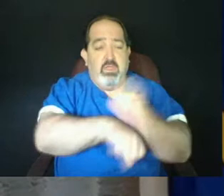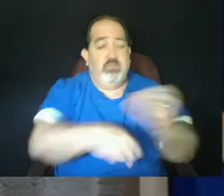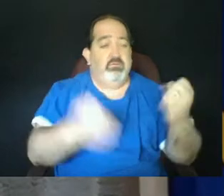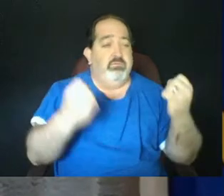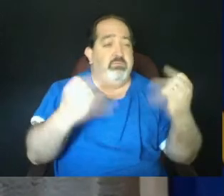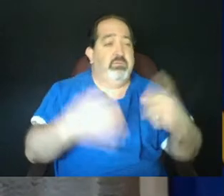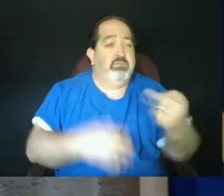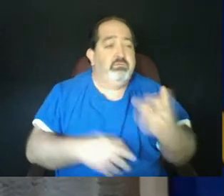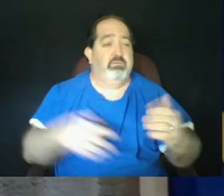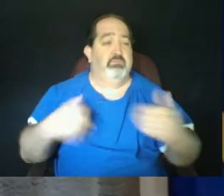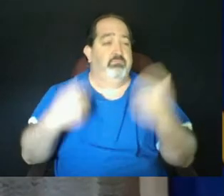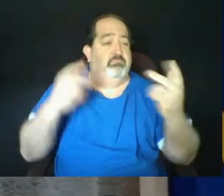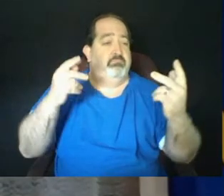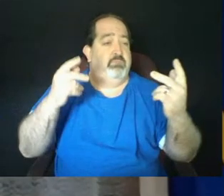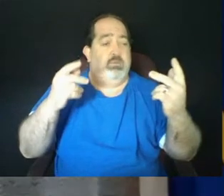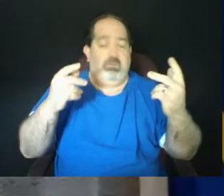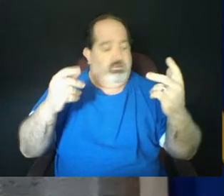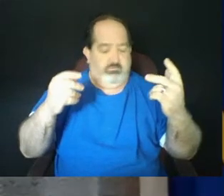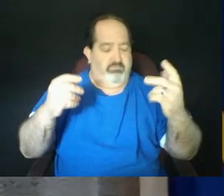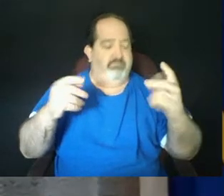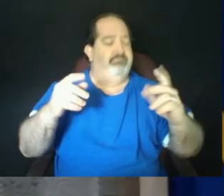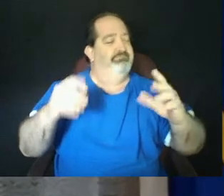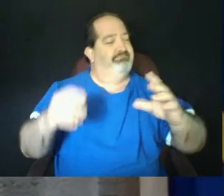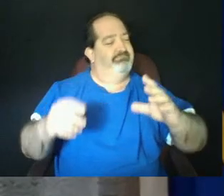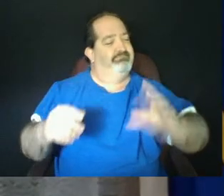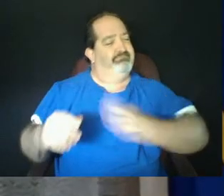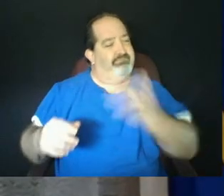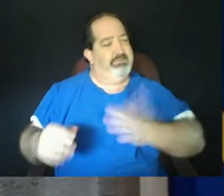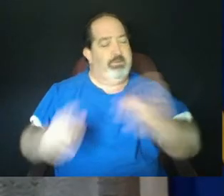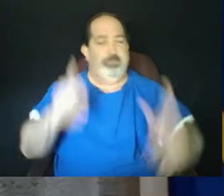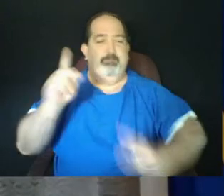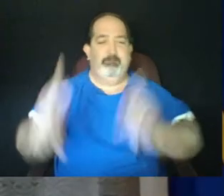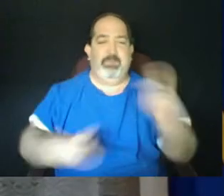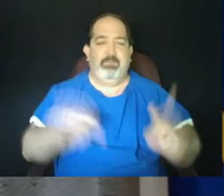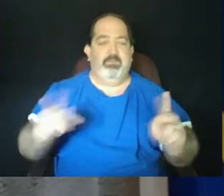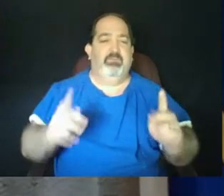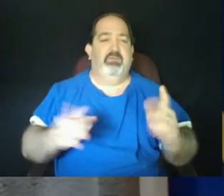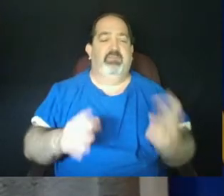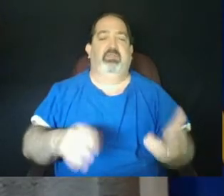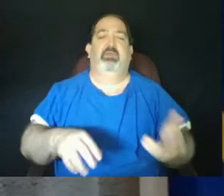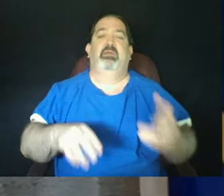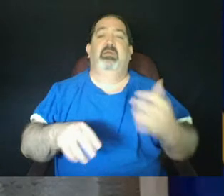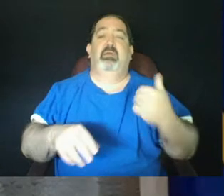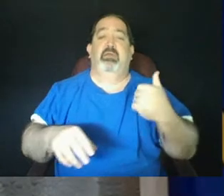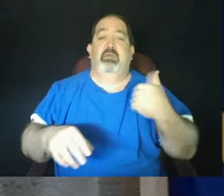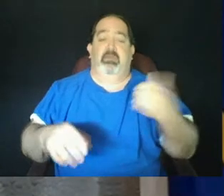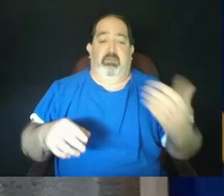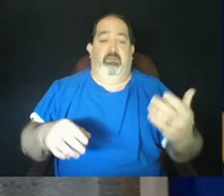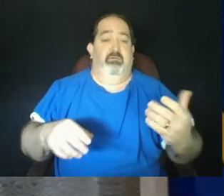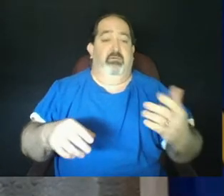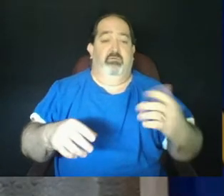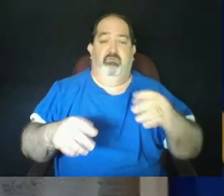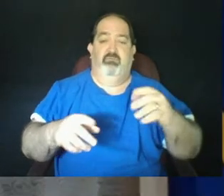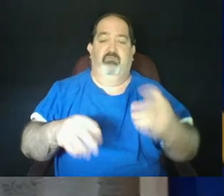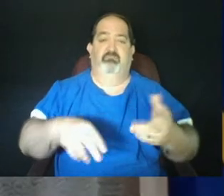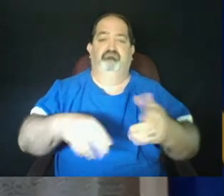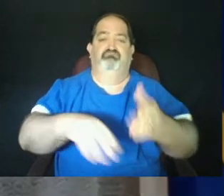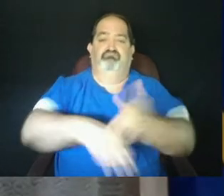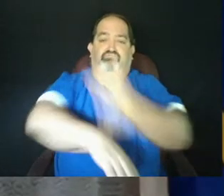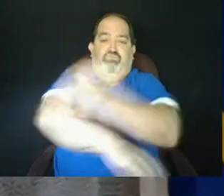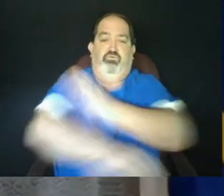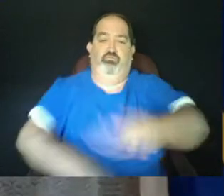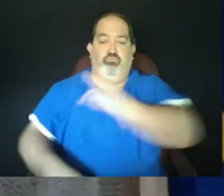some gentles who have considerably enriched our realm, it is thus our pleasure to raise them to the rank, estate, and title of a